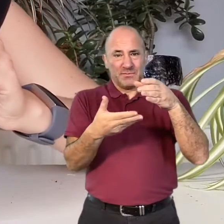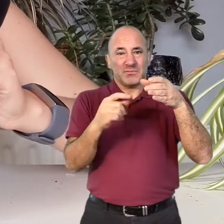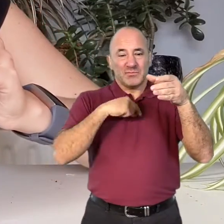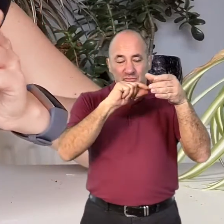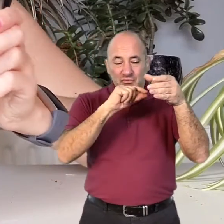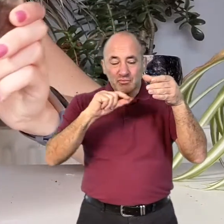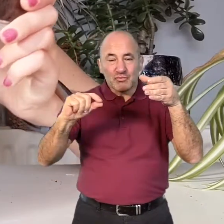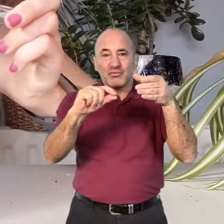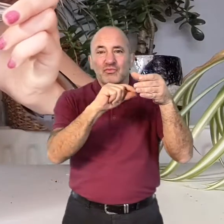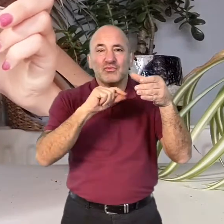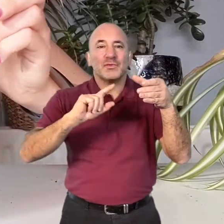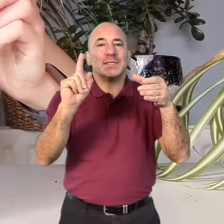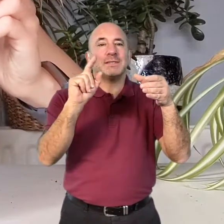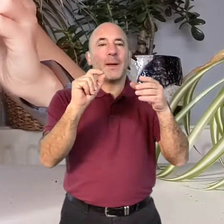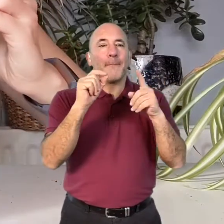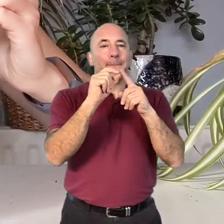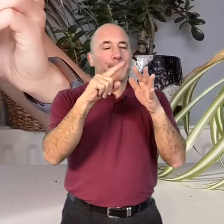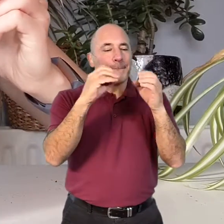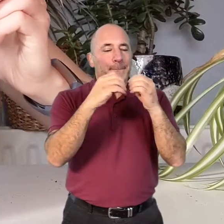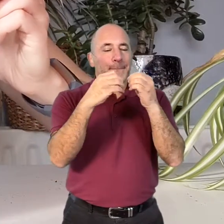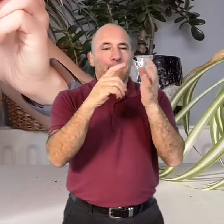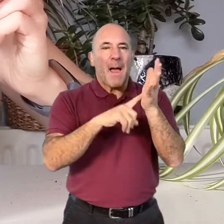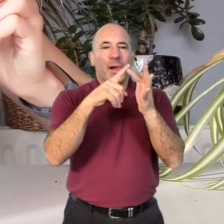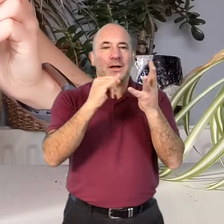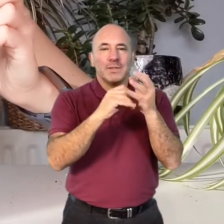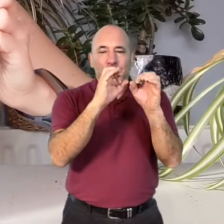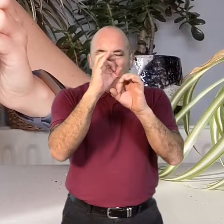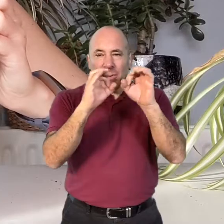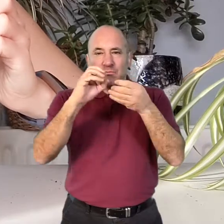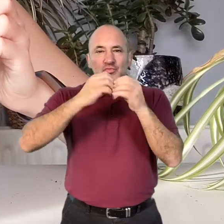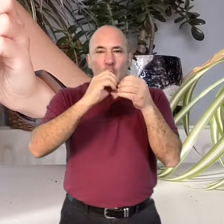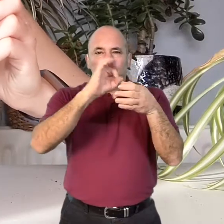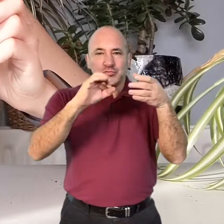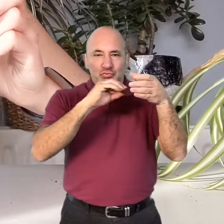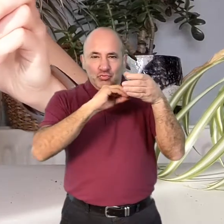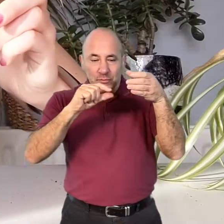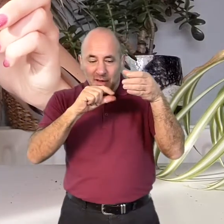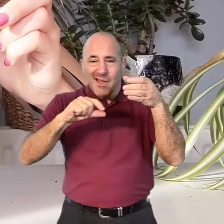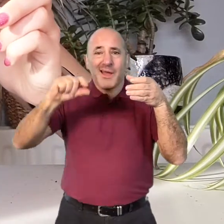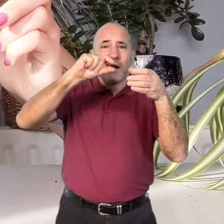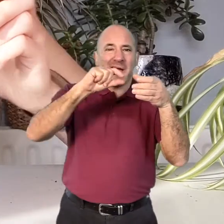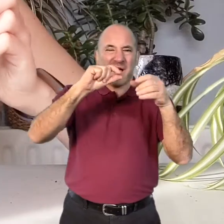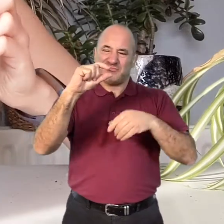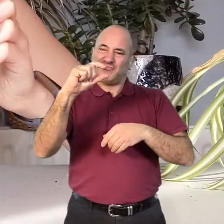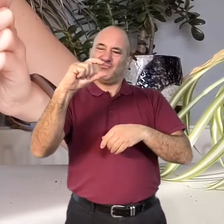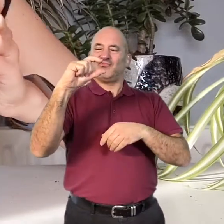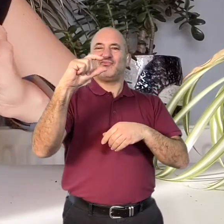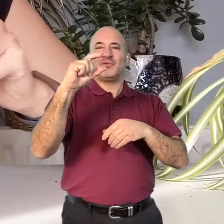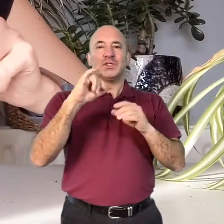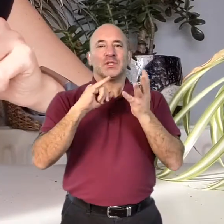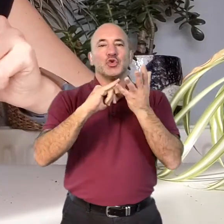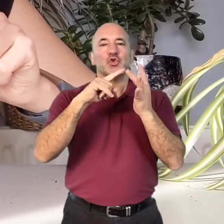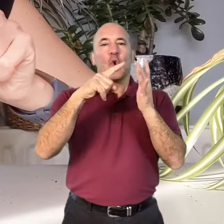of the glass jar there's a small single layer of pebbles and stones, and on top of